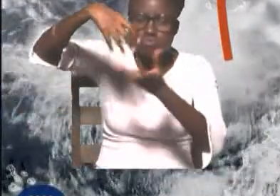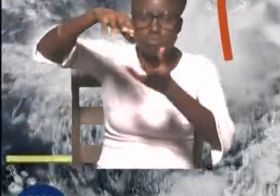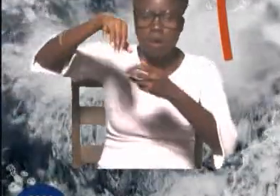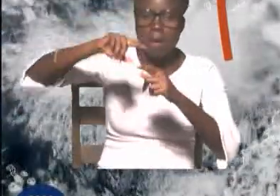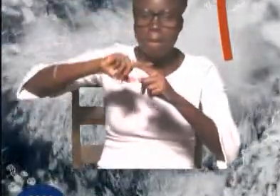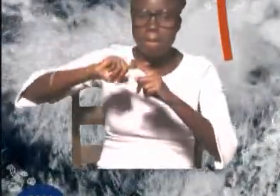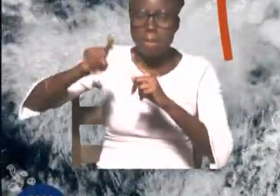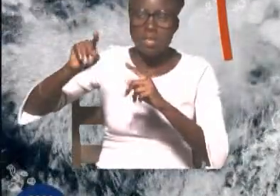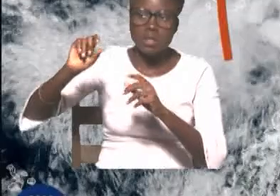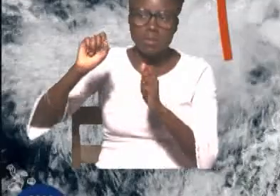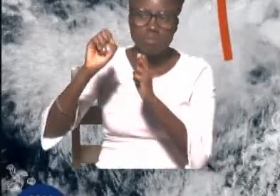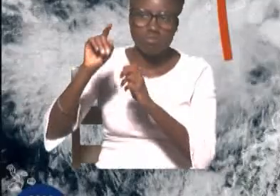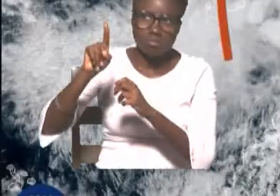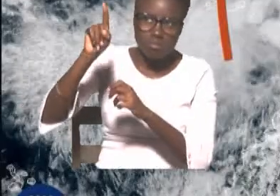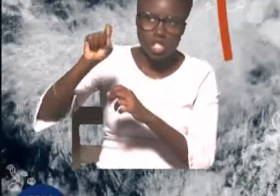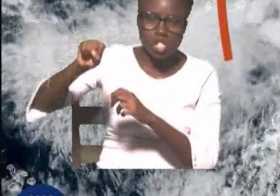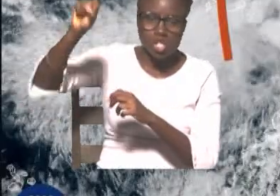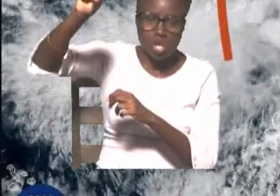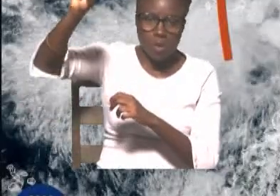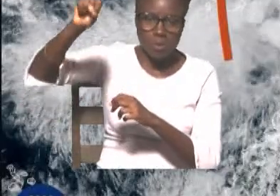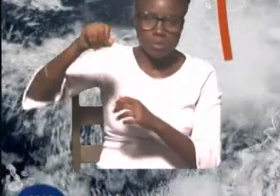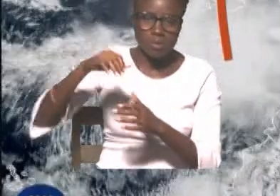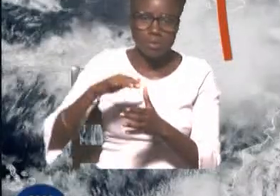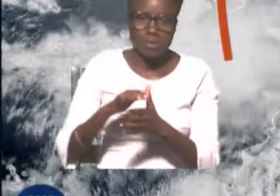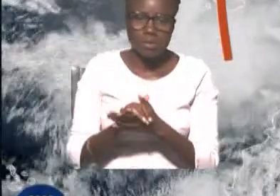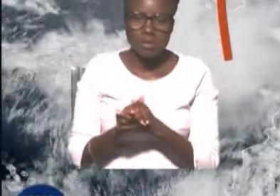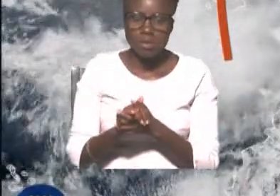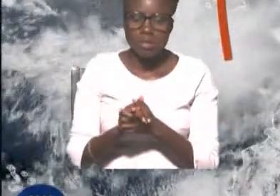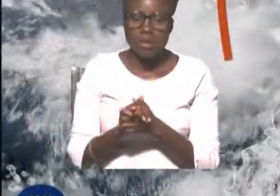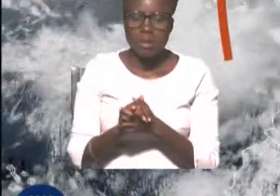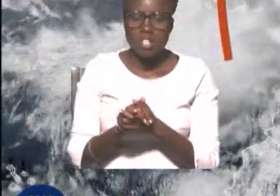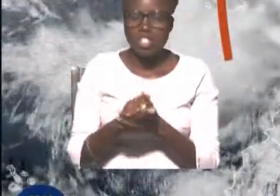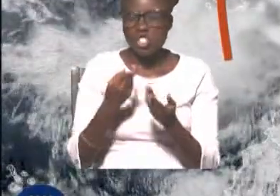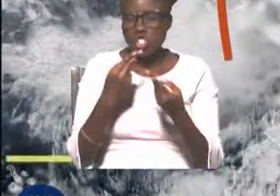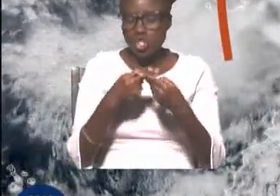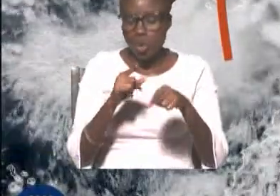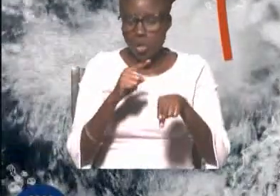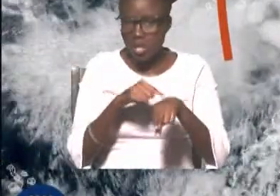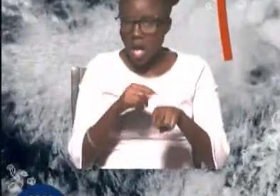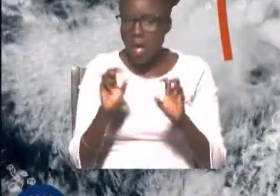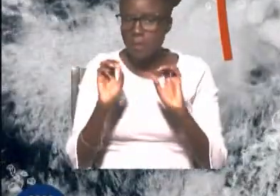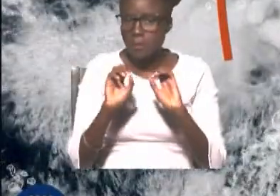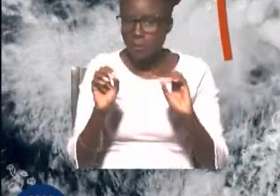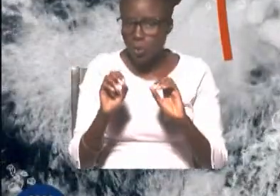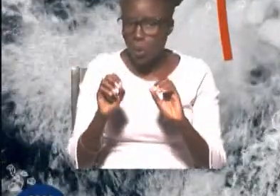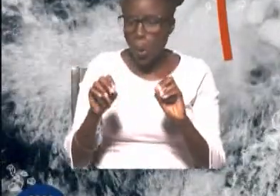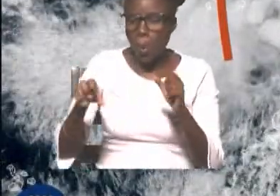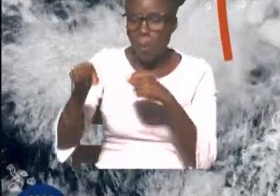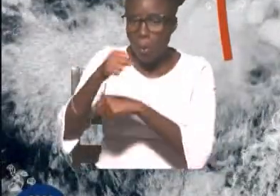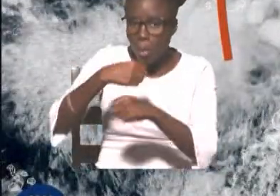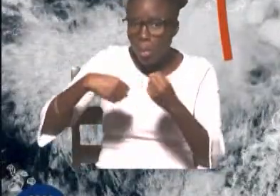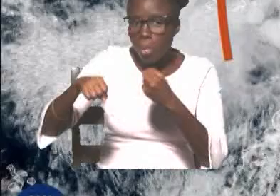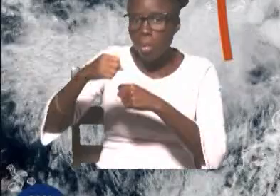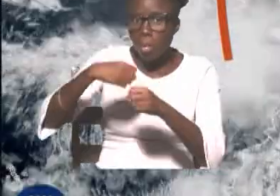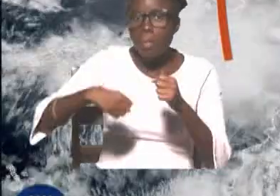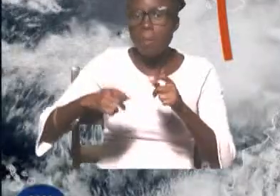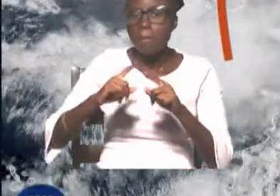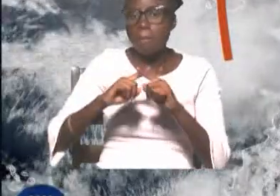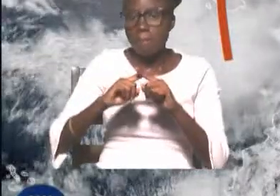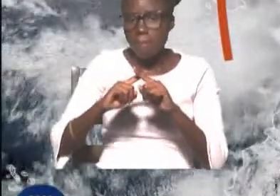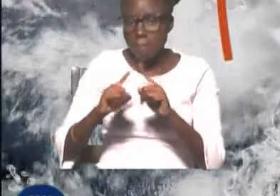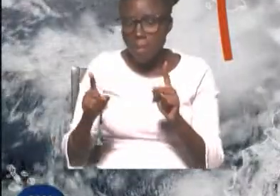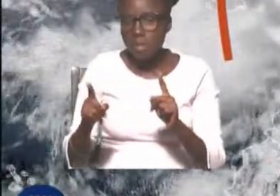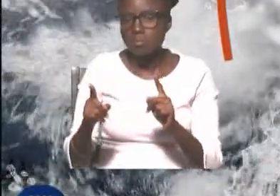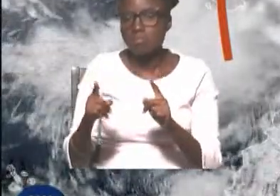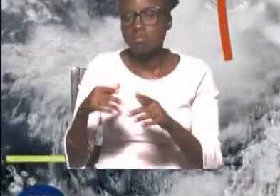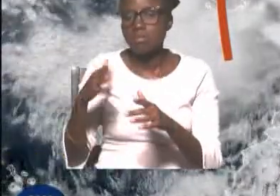further south. Fortunately, we have a short break in wave activity, with the next wave closer to the mid-Atlantic, and it